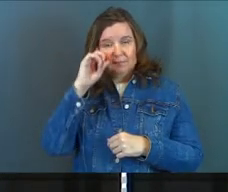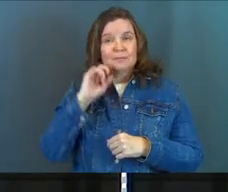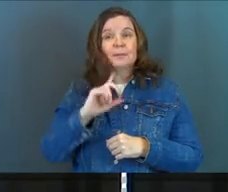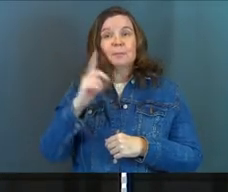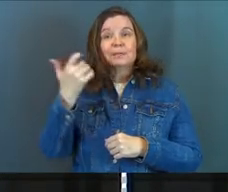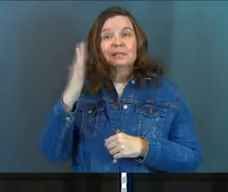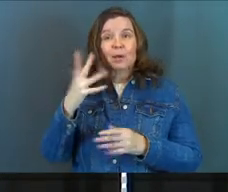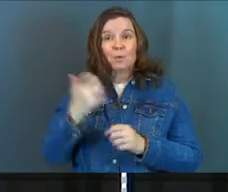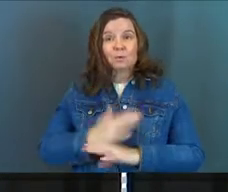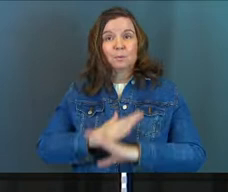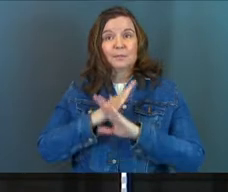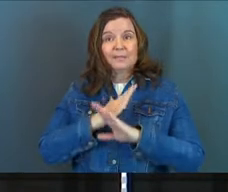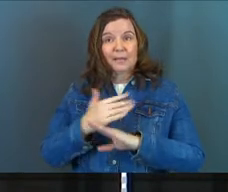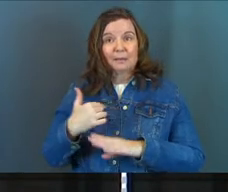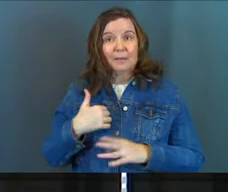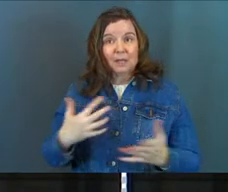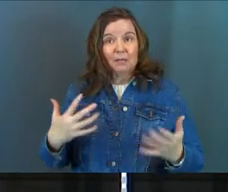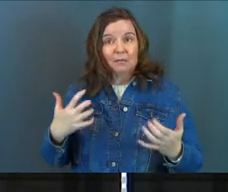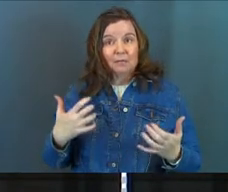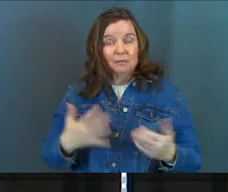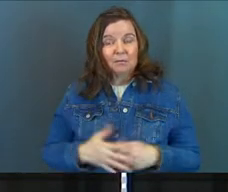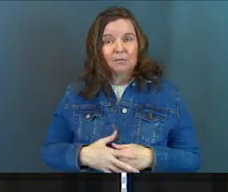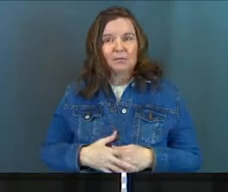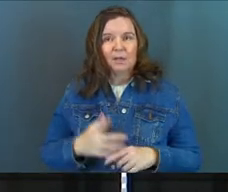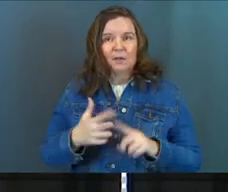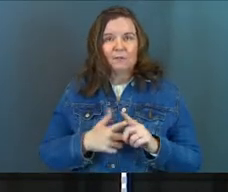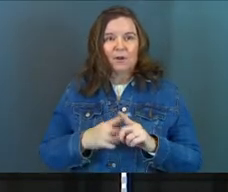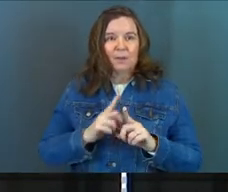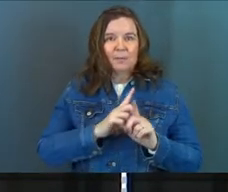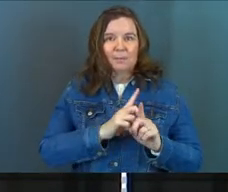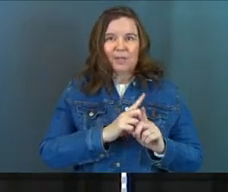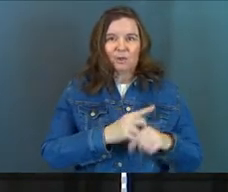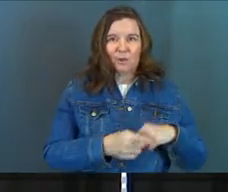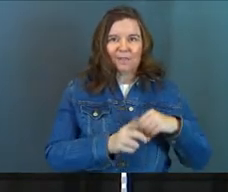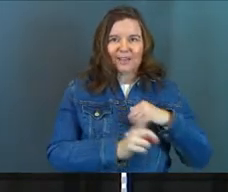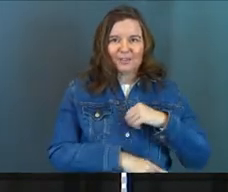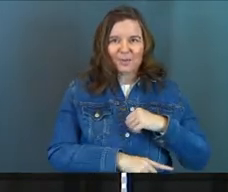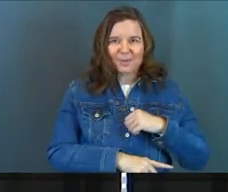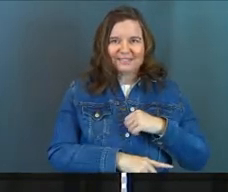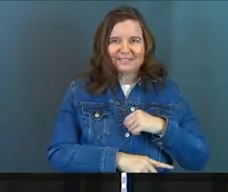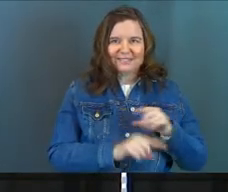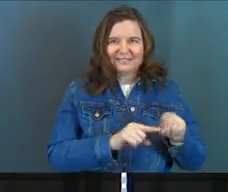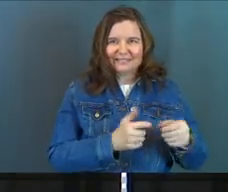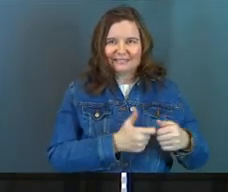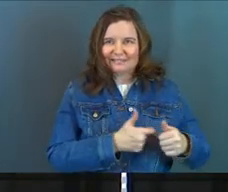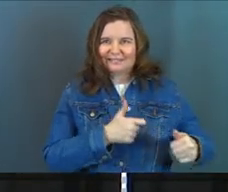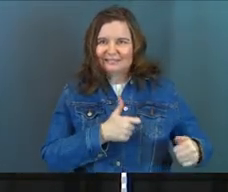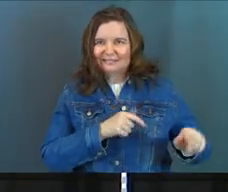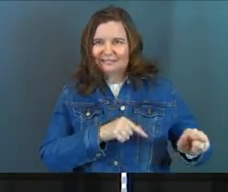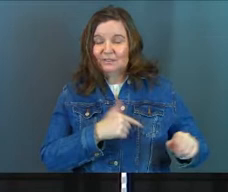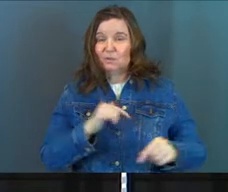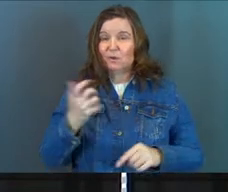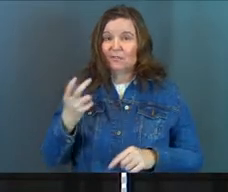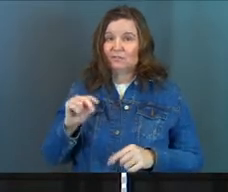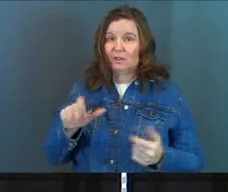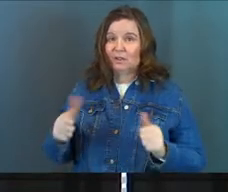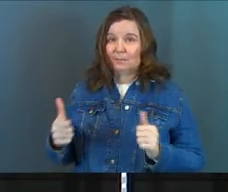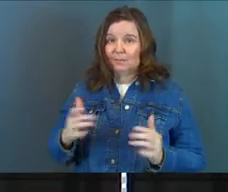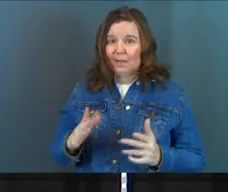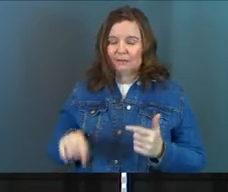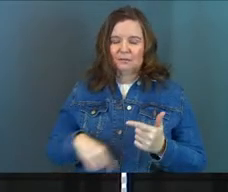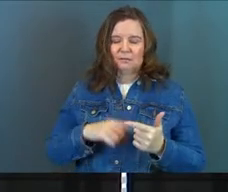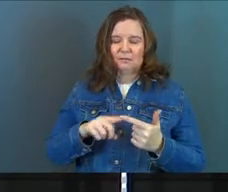Because God wants to protect me from the mentor of consequences. So I got John the Baptist,